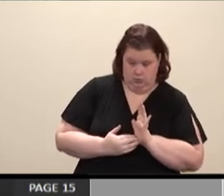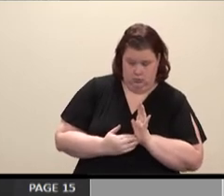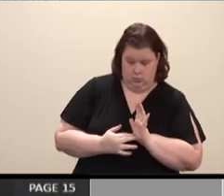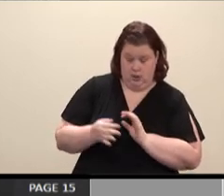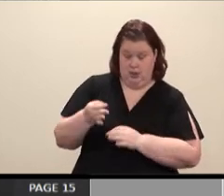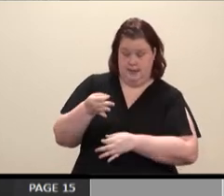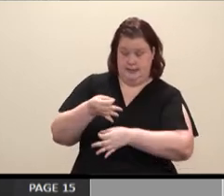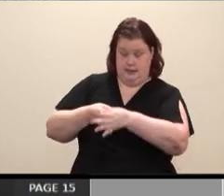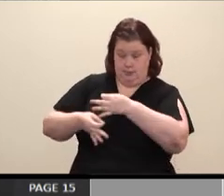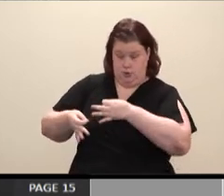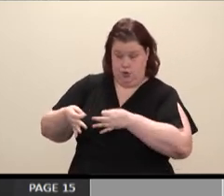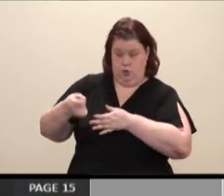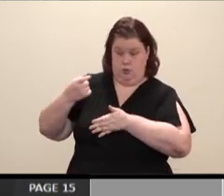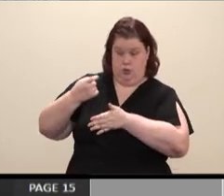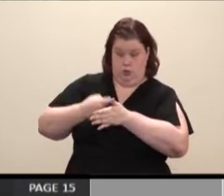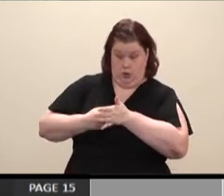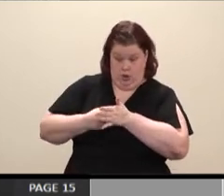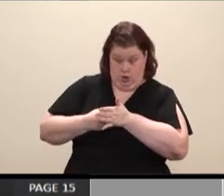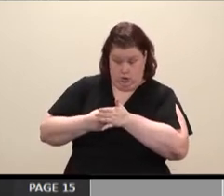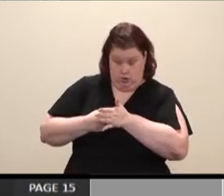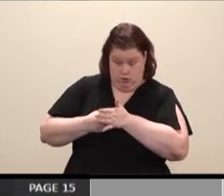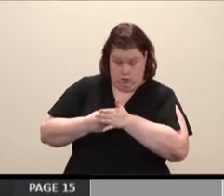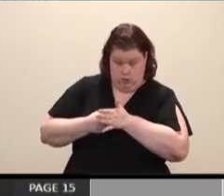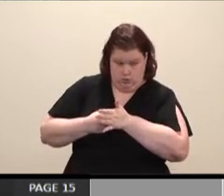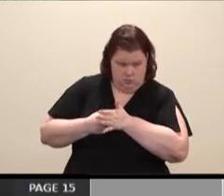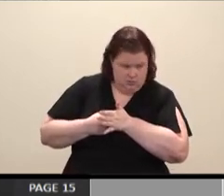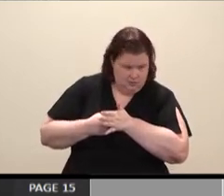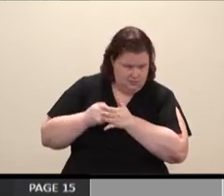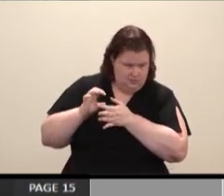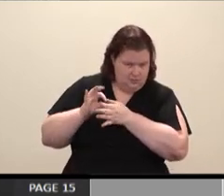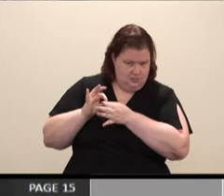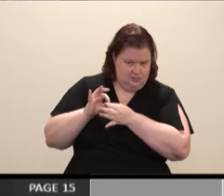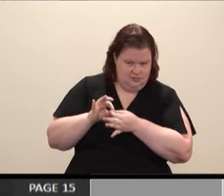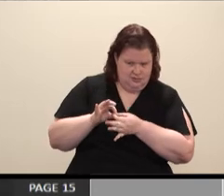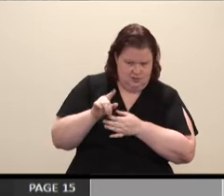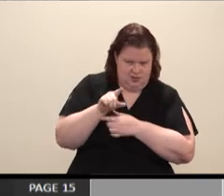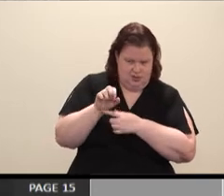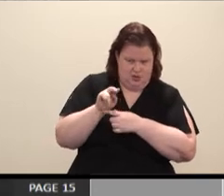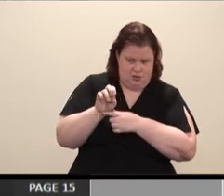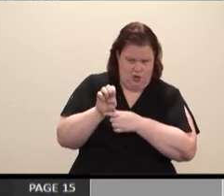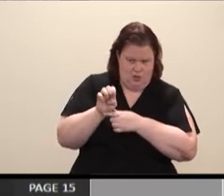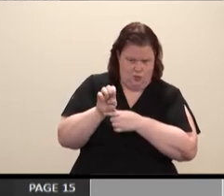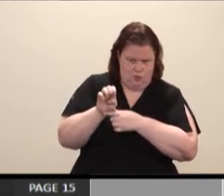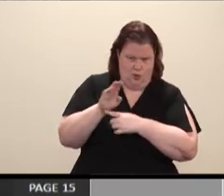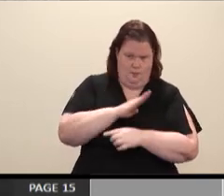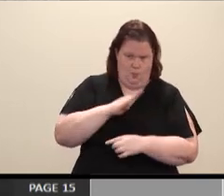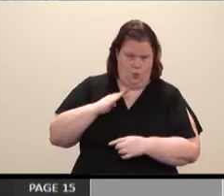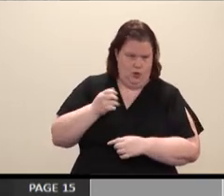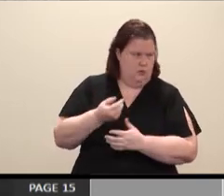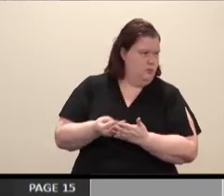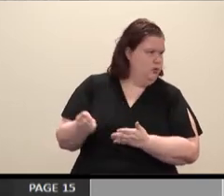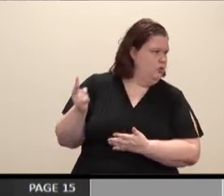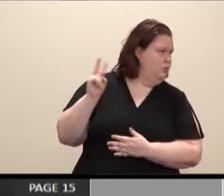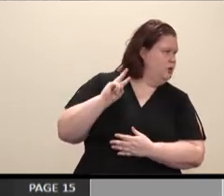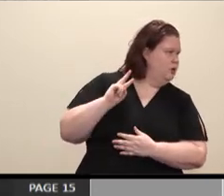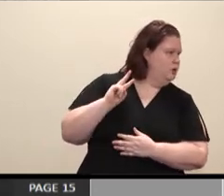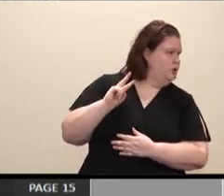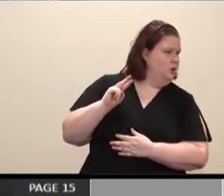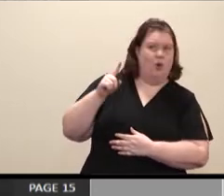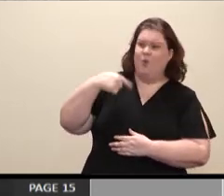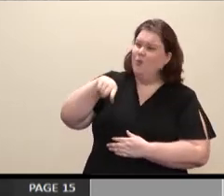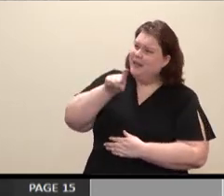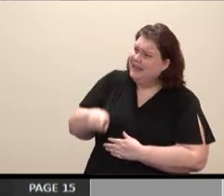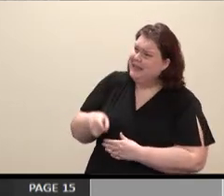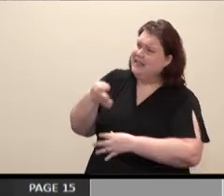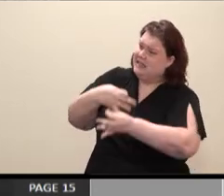substitute costs, when I presented to the zone board a couple weeks ago, they said, well, but we just need subs